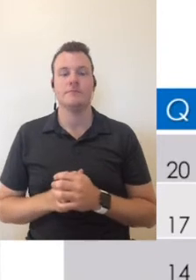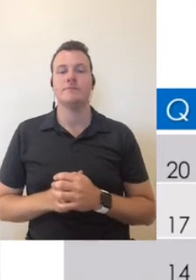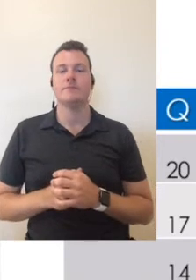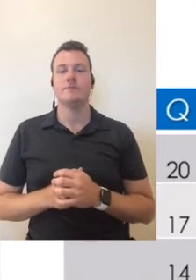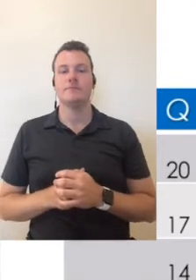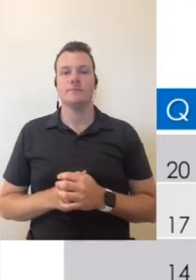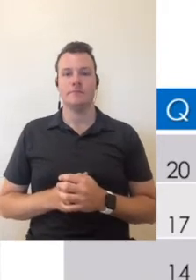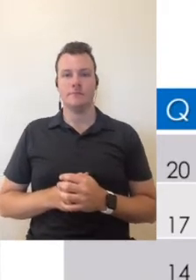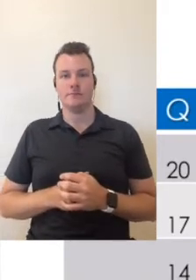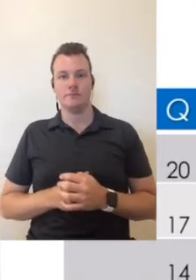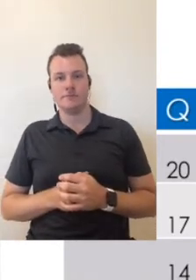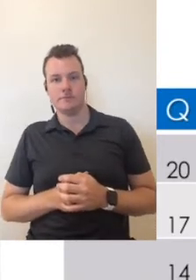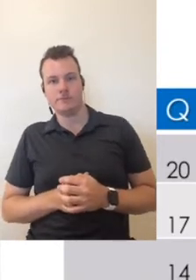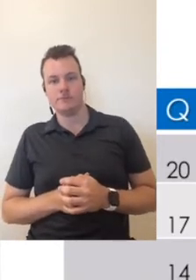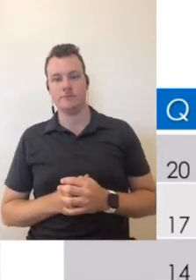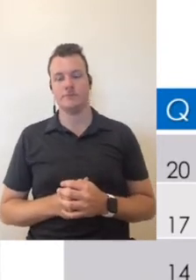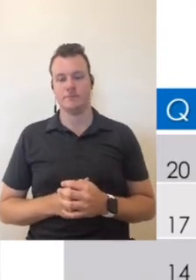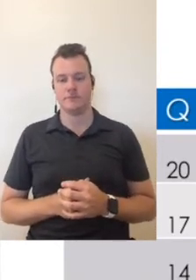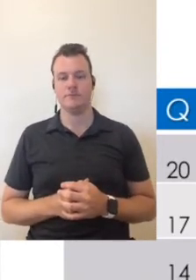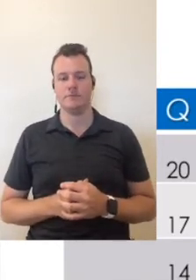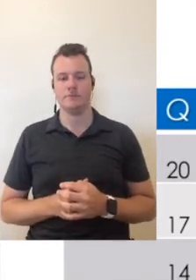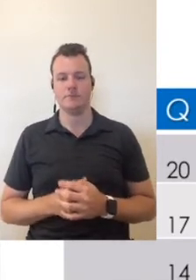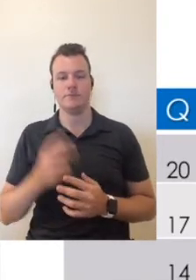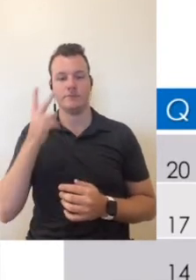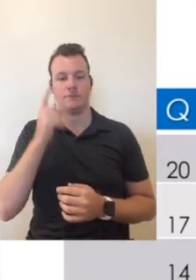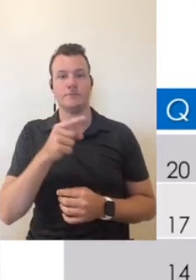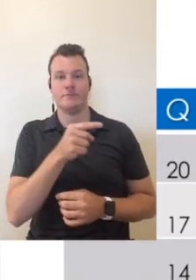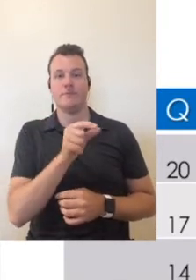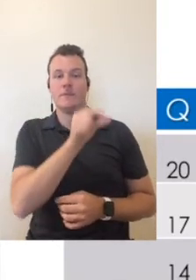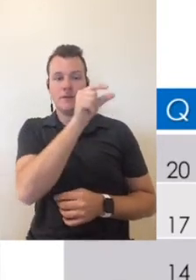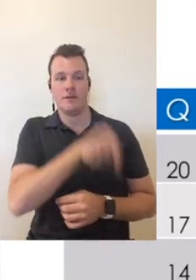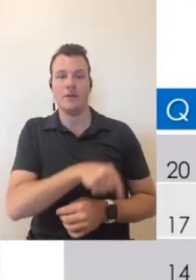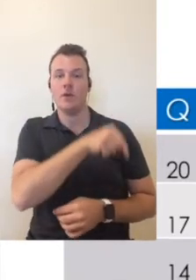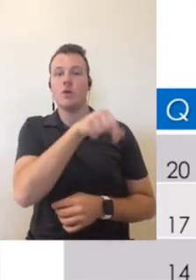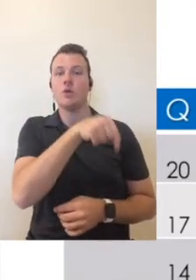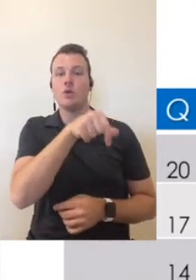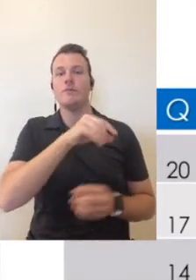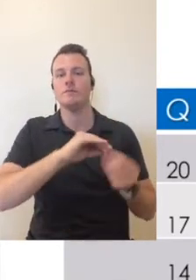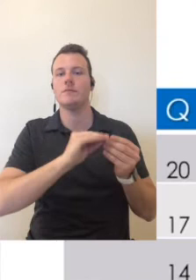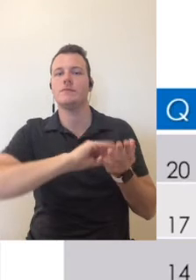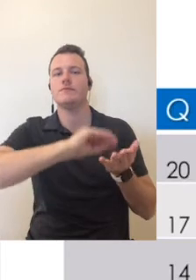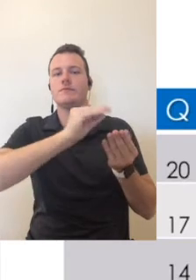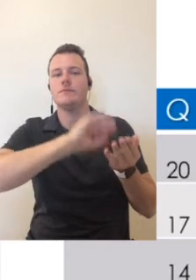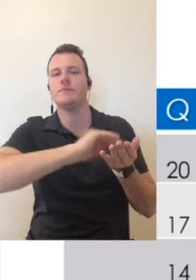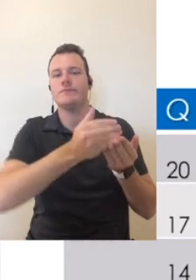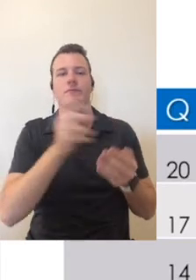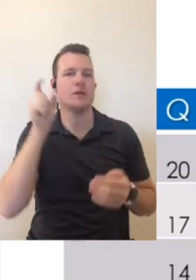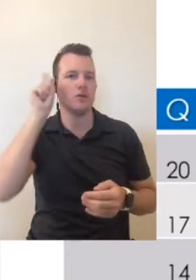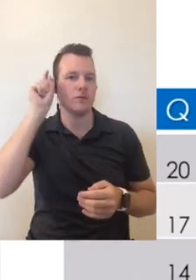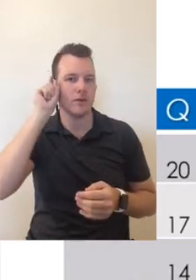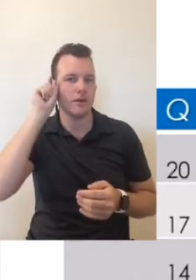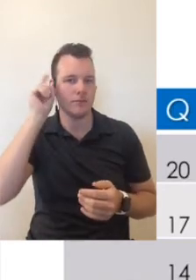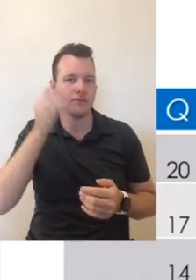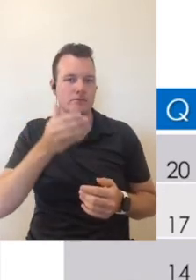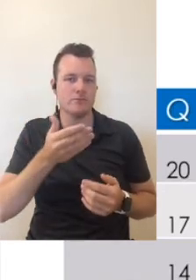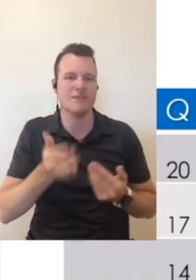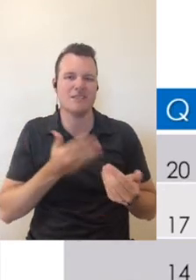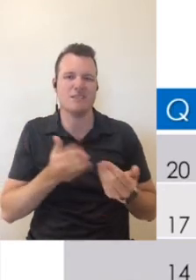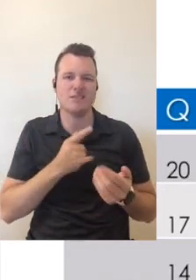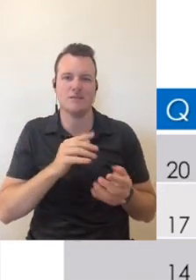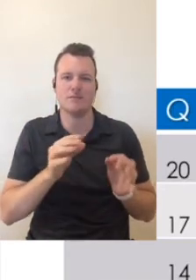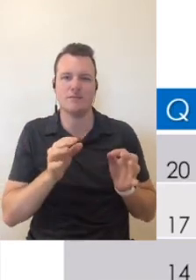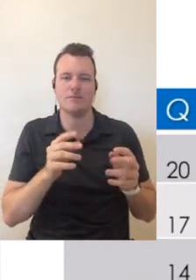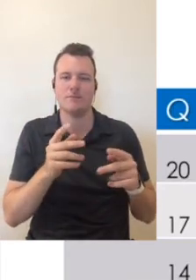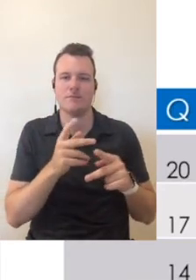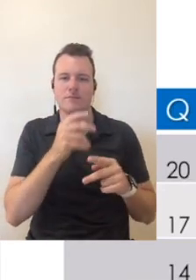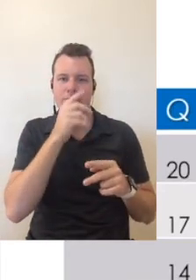2019-2020, okay? What you'll see on the left-hand side is a Q, and that's the quantity of units. And I'm using hearing aids here because it's the easiest